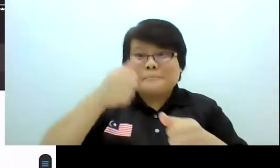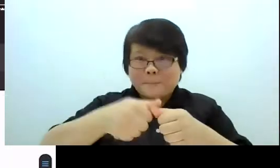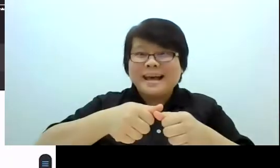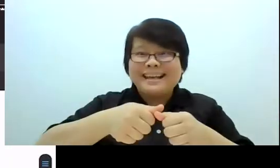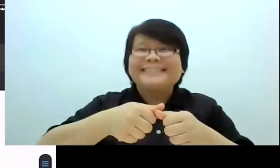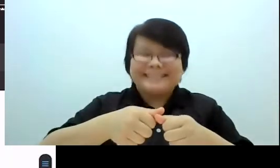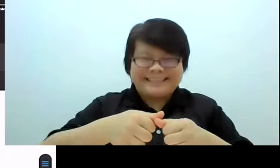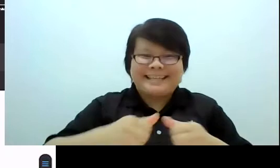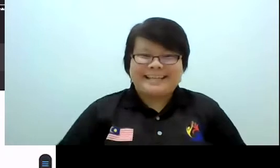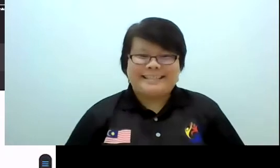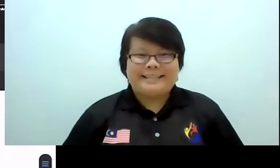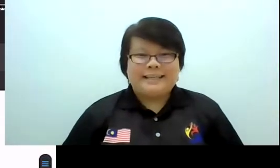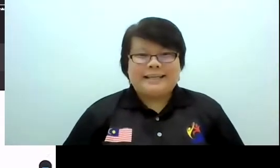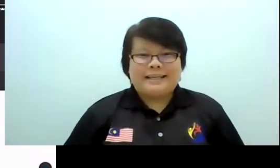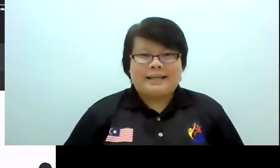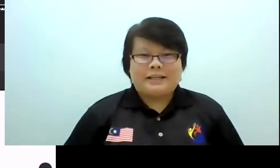Remember?